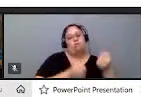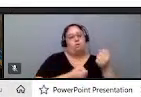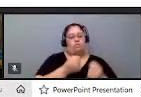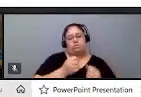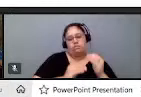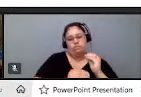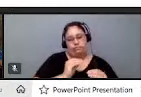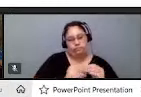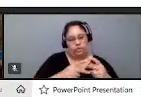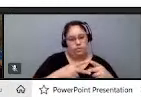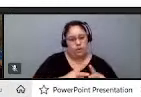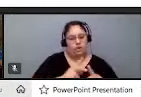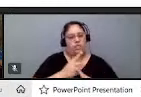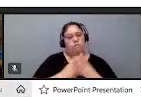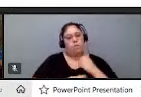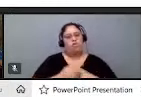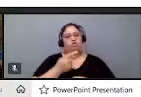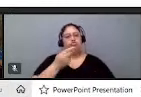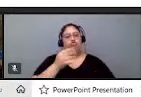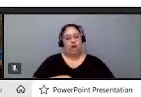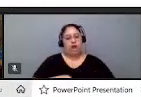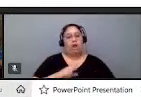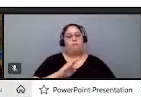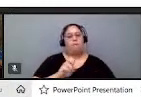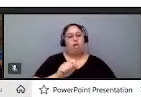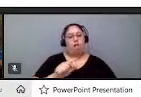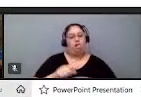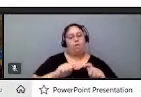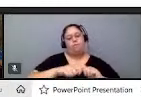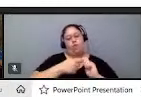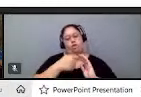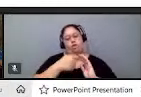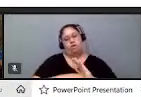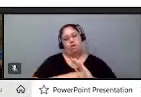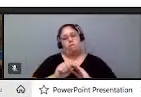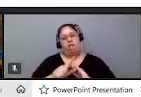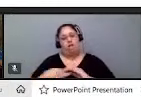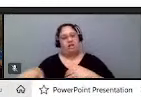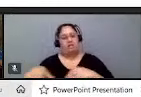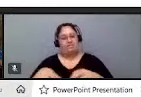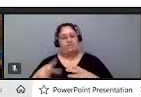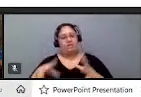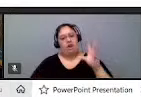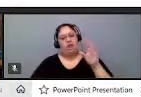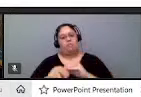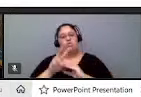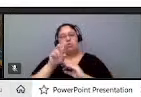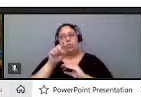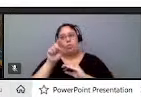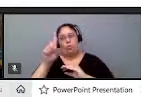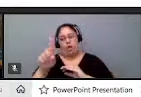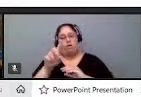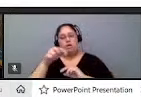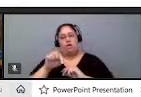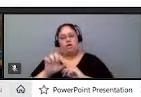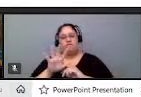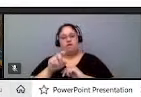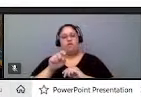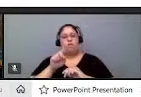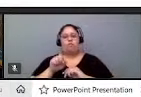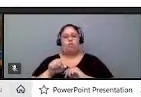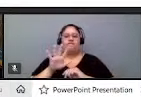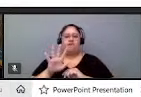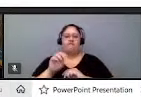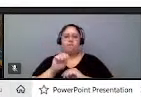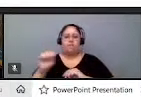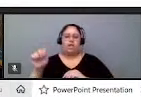we then have both the dry bulk and Brake bulk type activities to which they are 2.1 and 1.5 million tons capacity